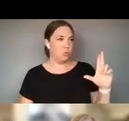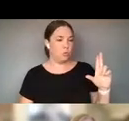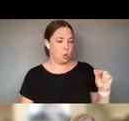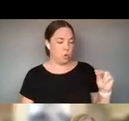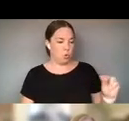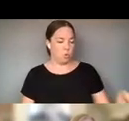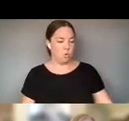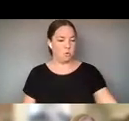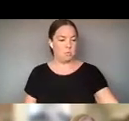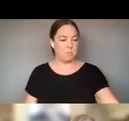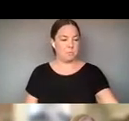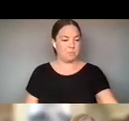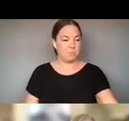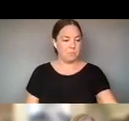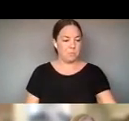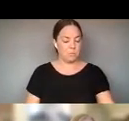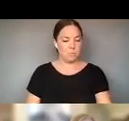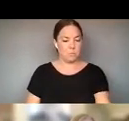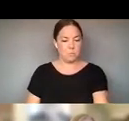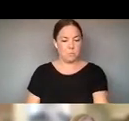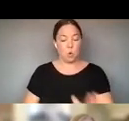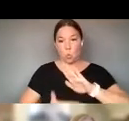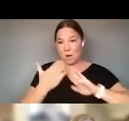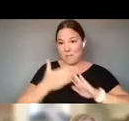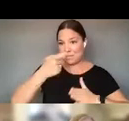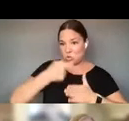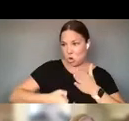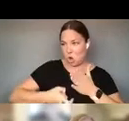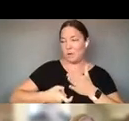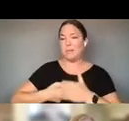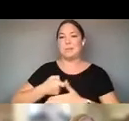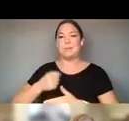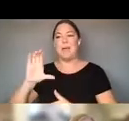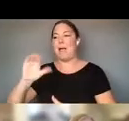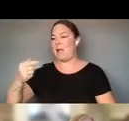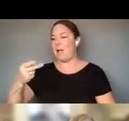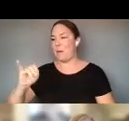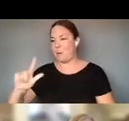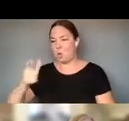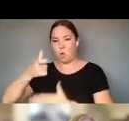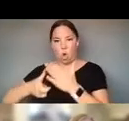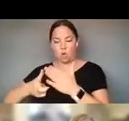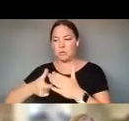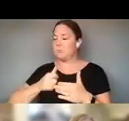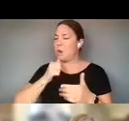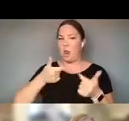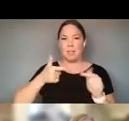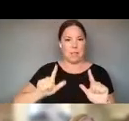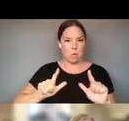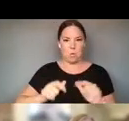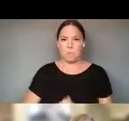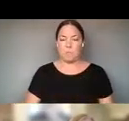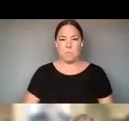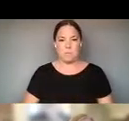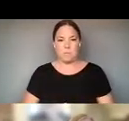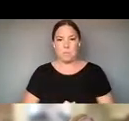renovation costs, construction costs, capital costs are all unallowable. Um, so updates